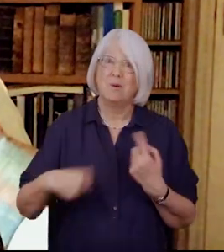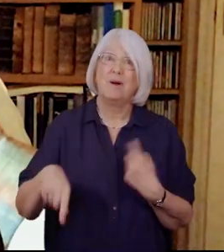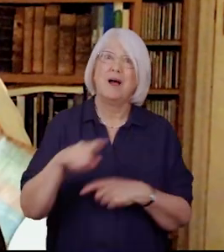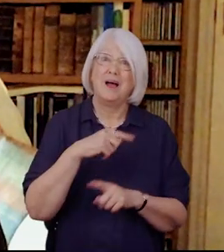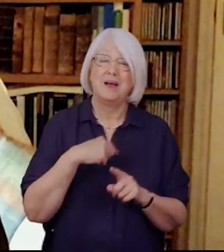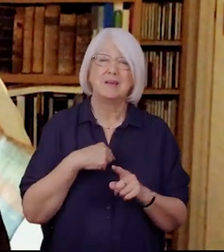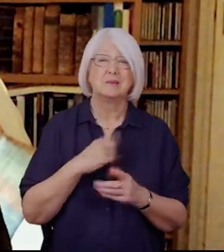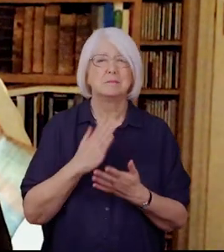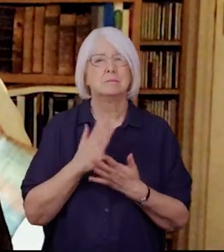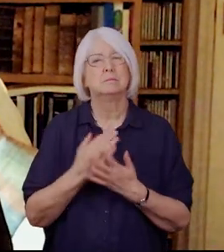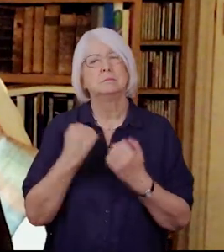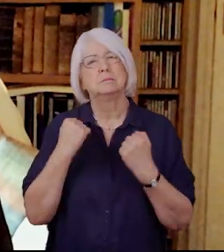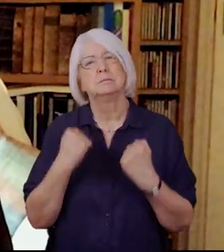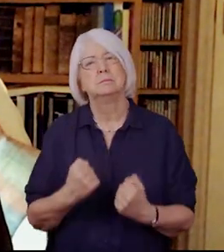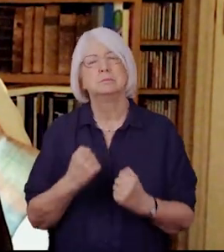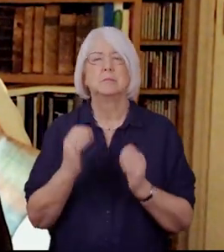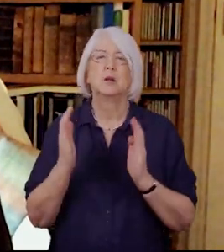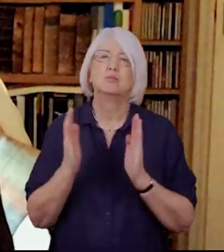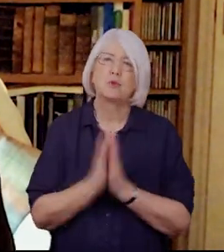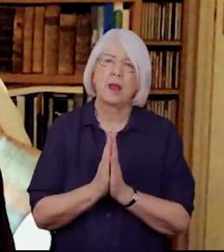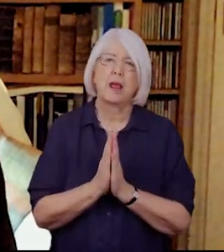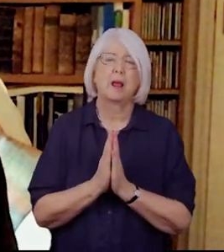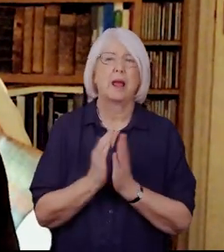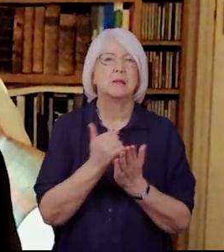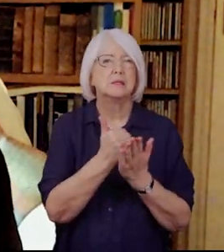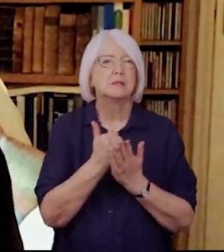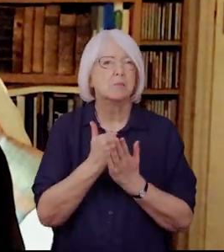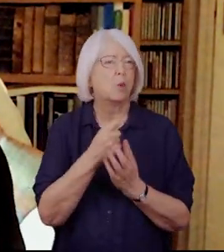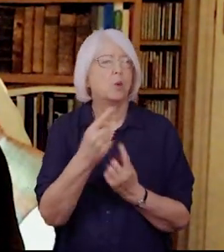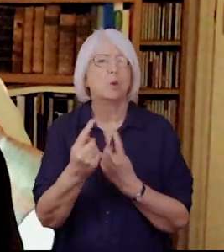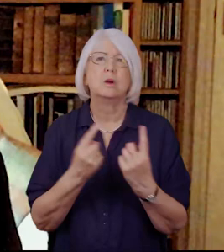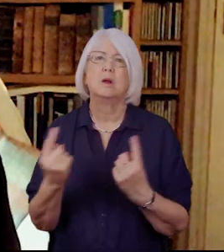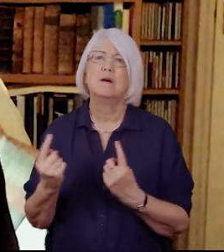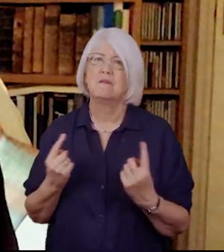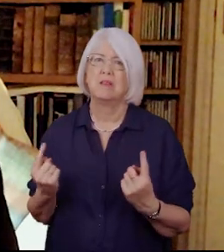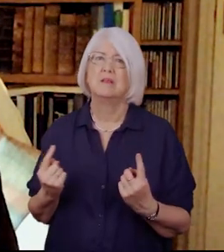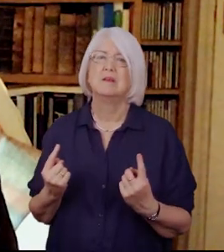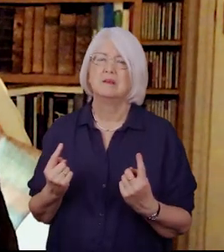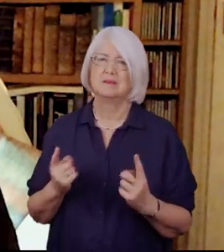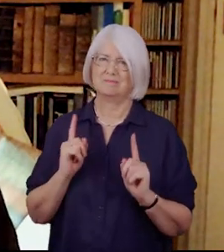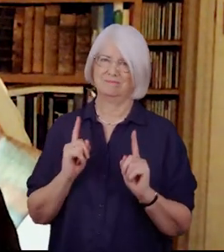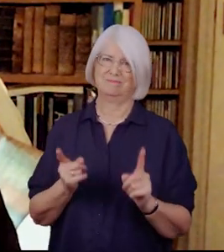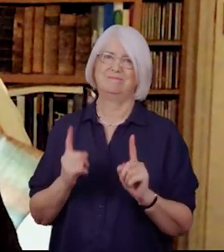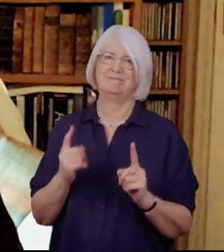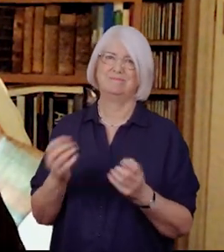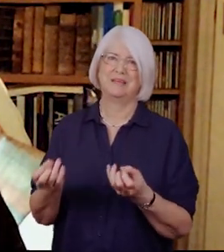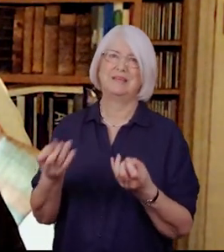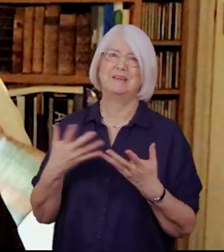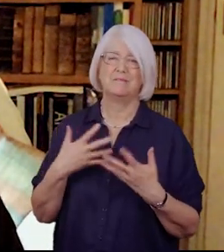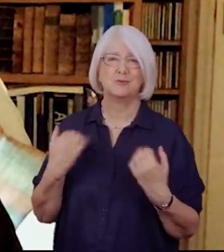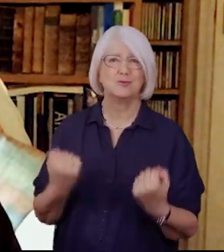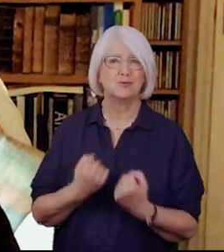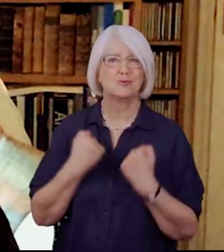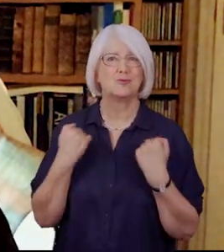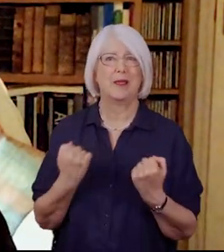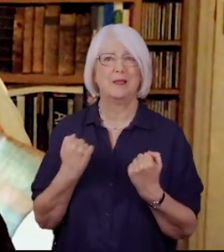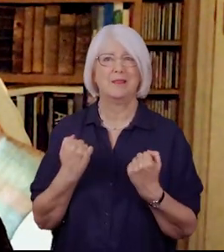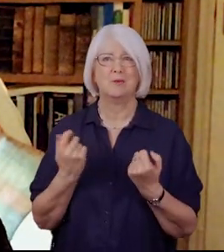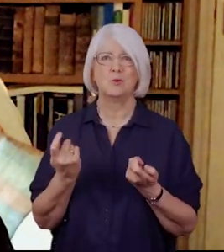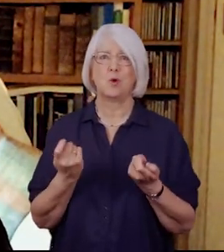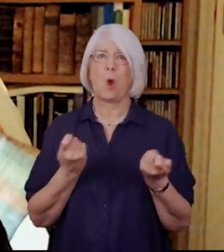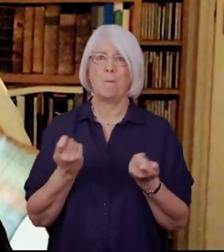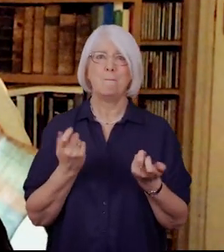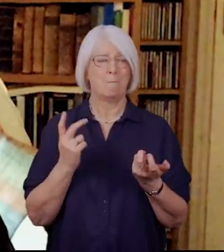fervent prayer and the support of others is what gives the strength to cope with